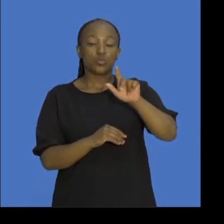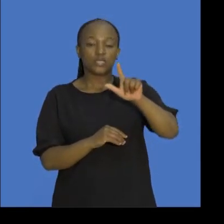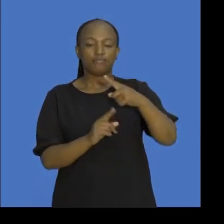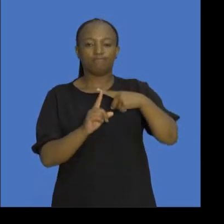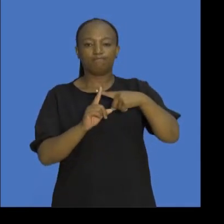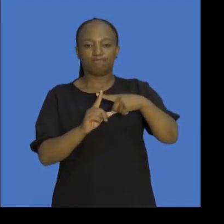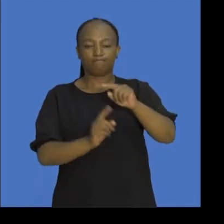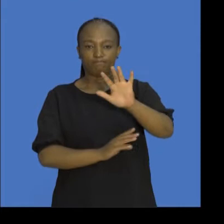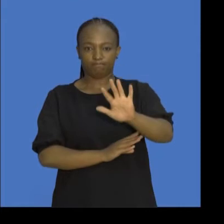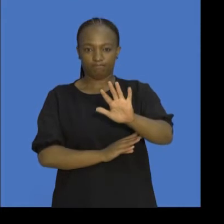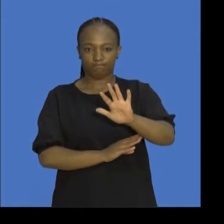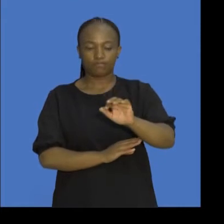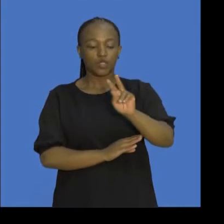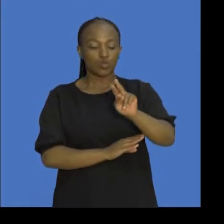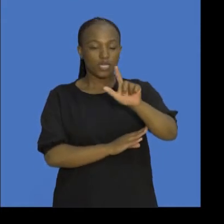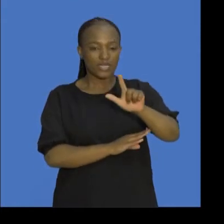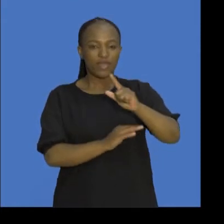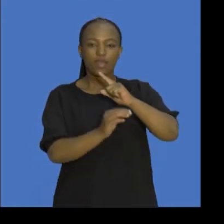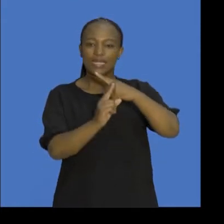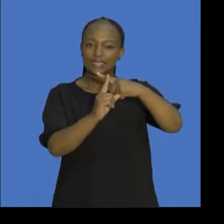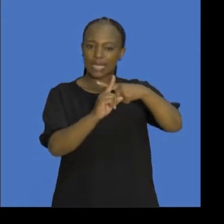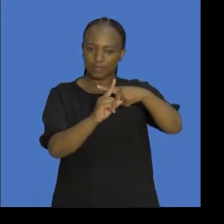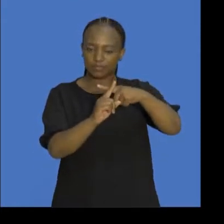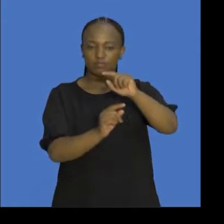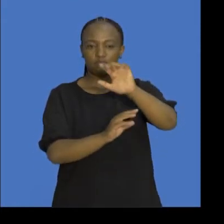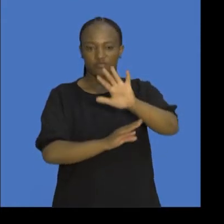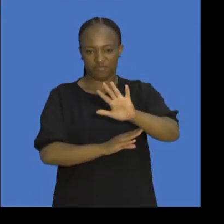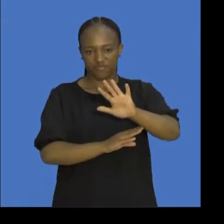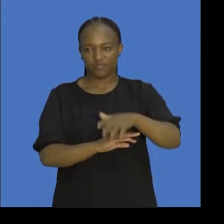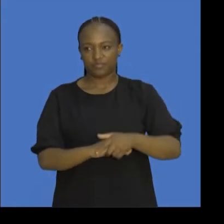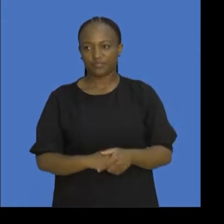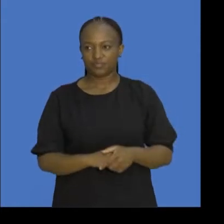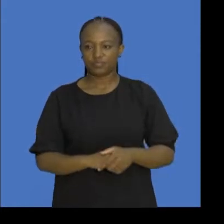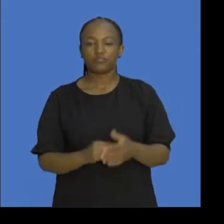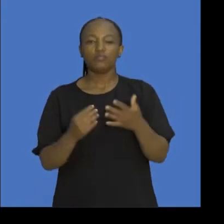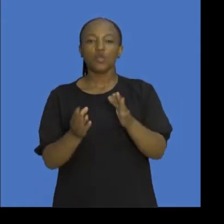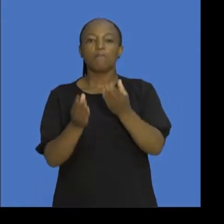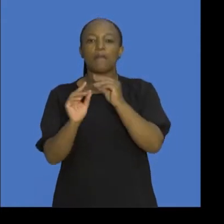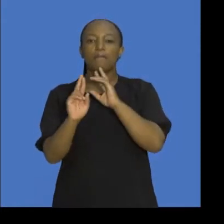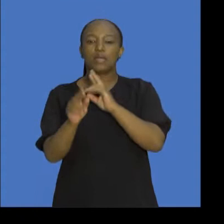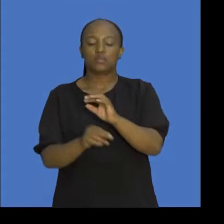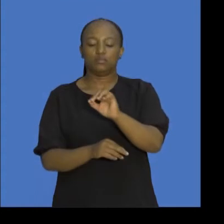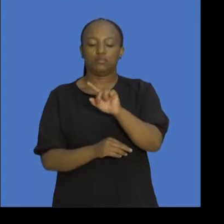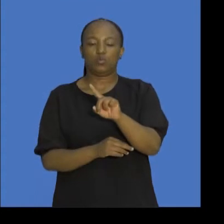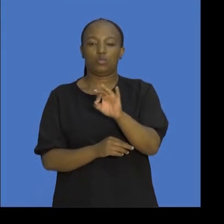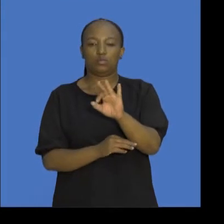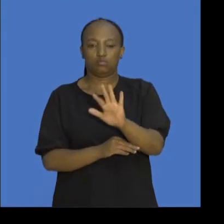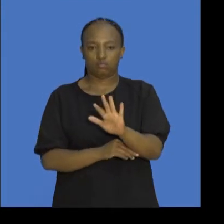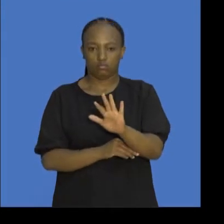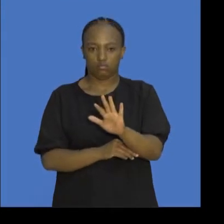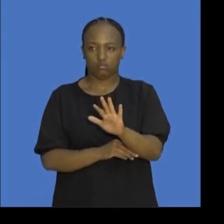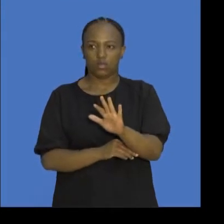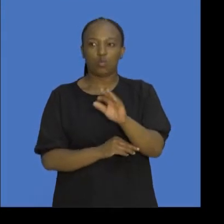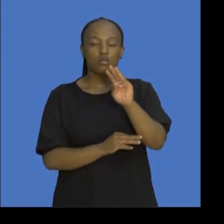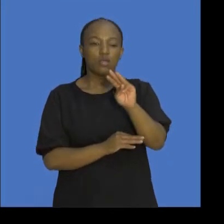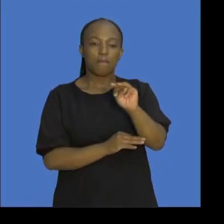27 times 5. So 27 times 5, we get 135. That's the